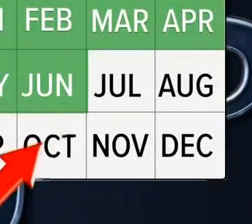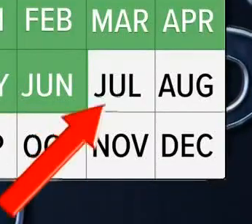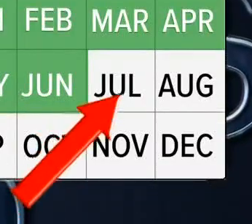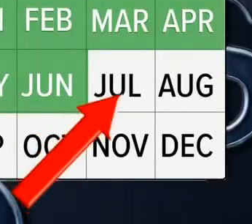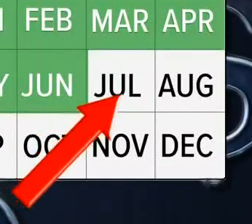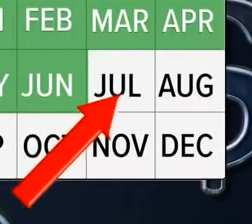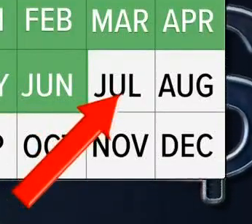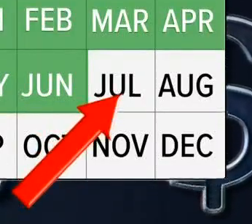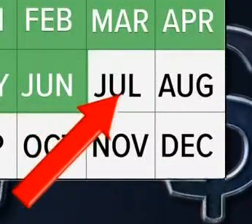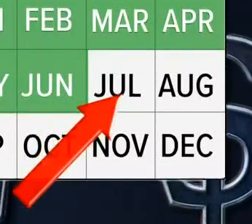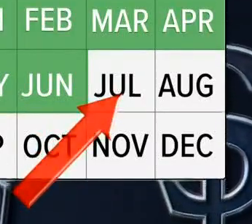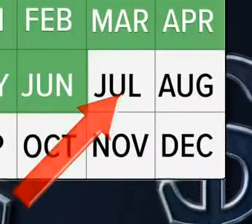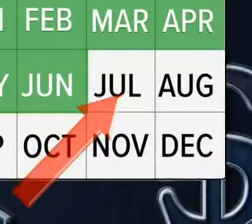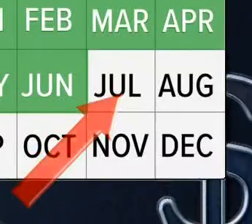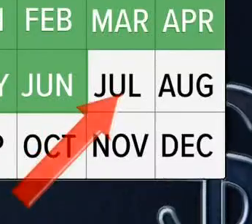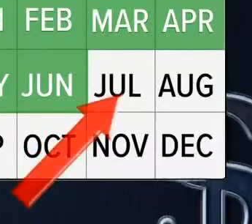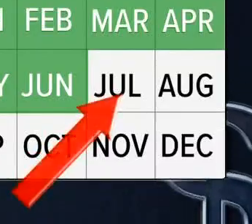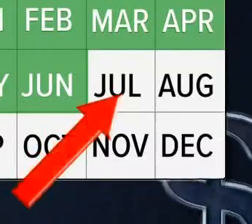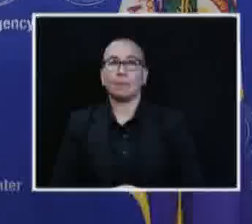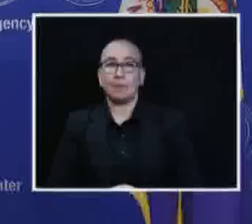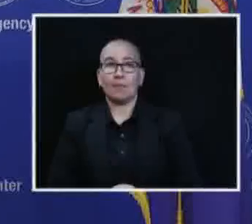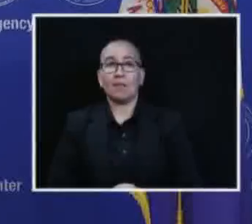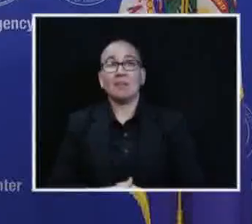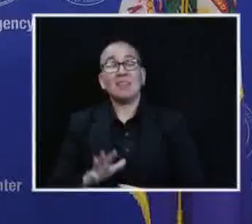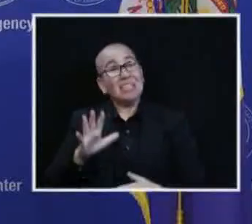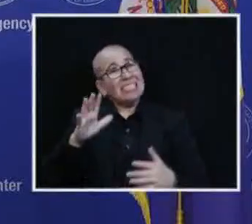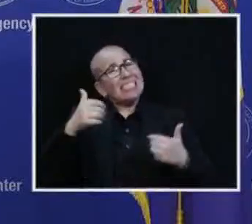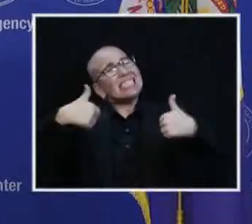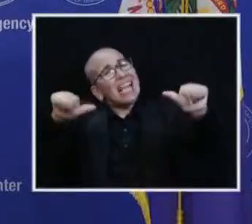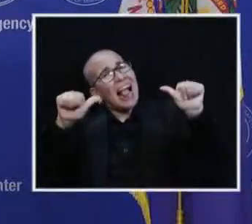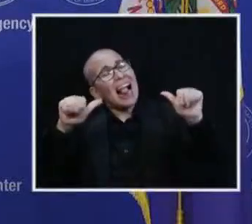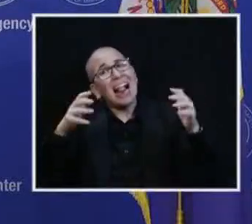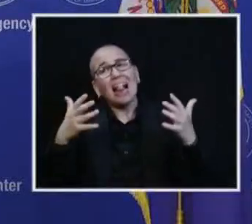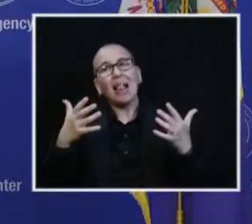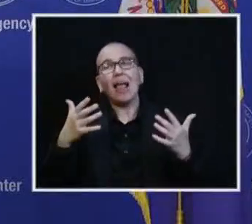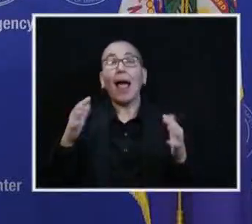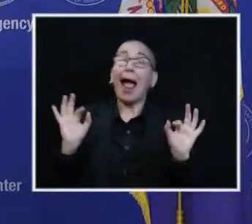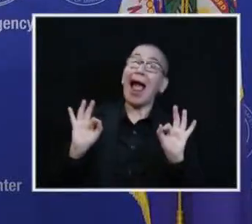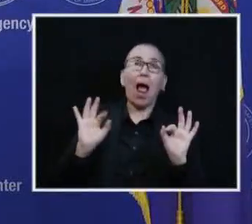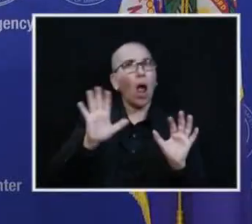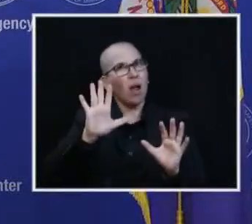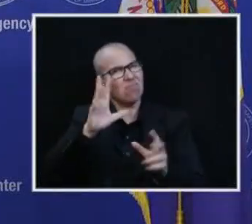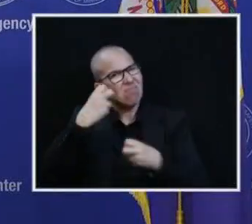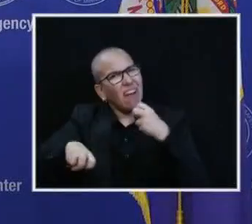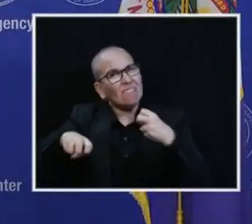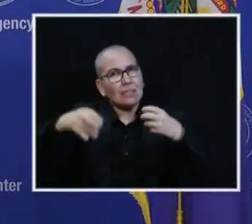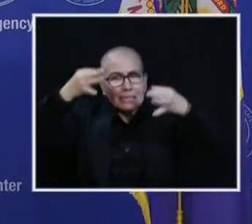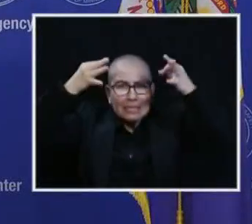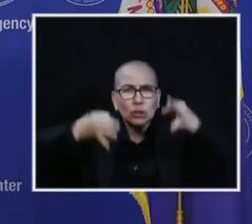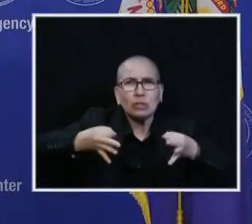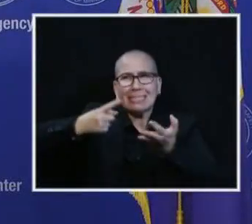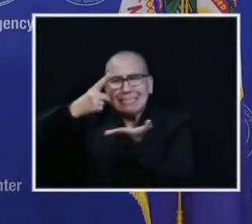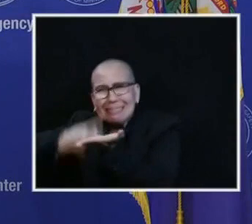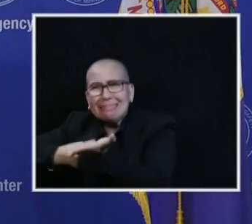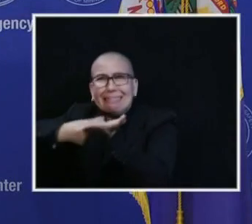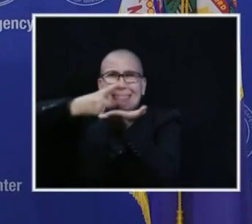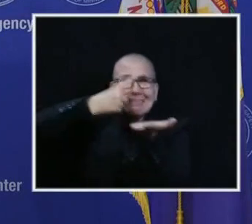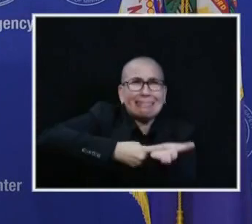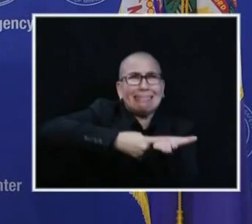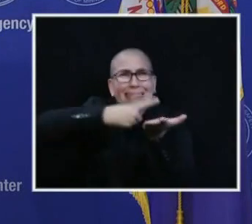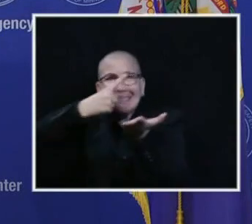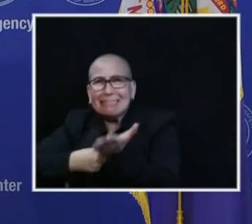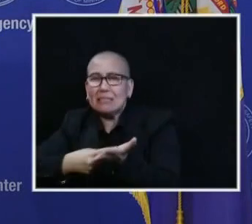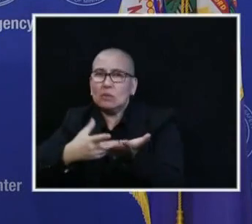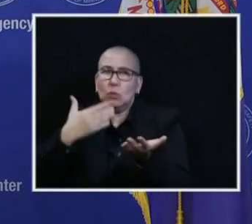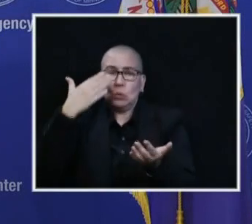two-year cycle ends in June of 2021. There's going to be shared sacrifice because at this point in time, the COVID-19, as